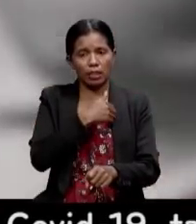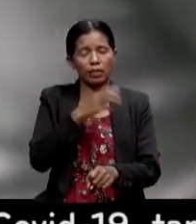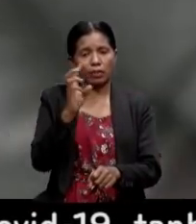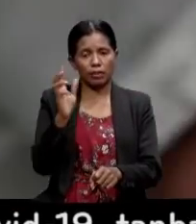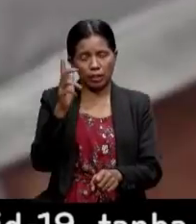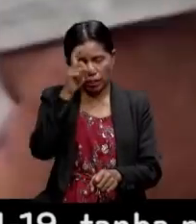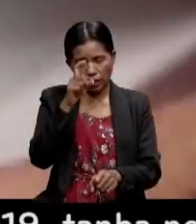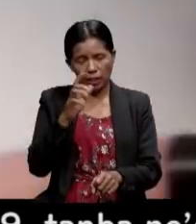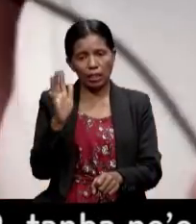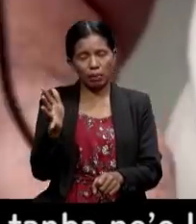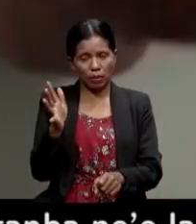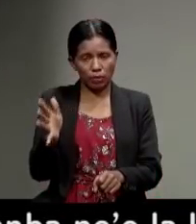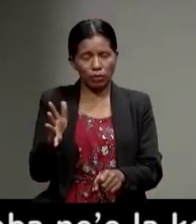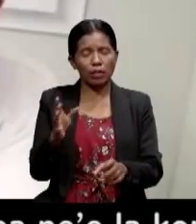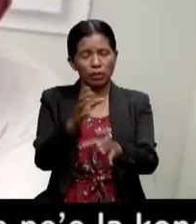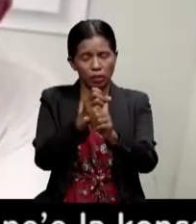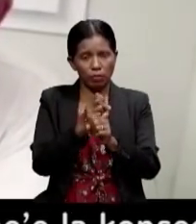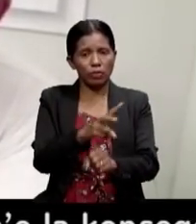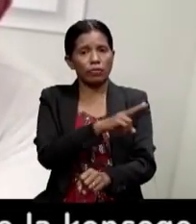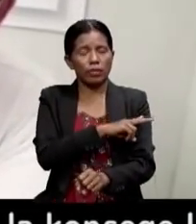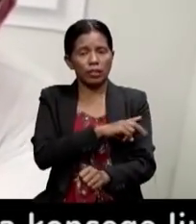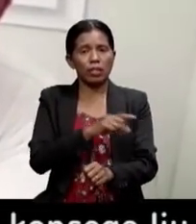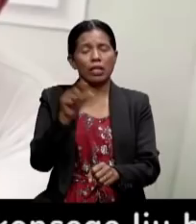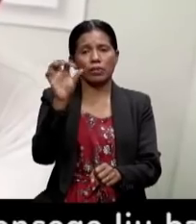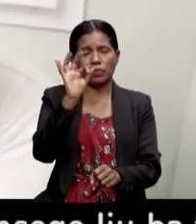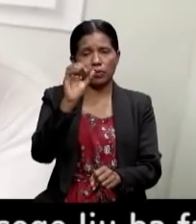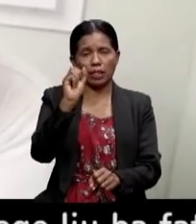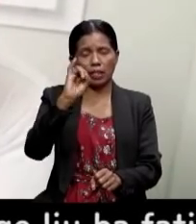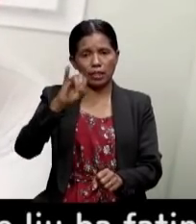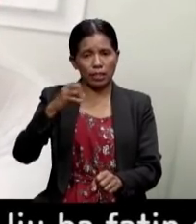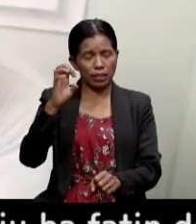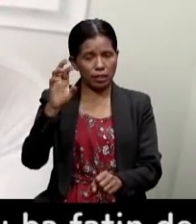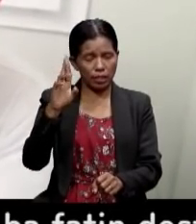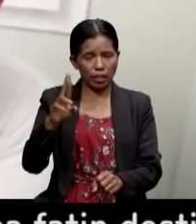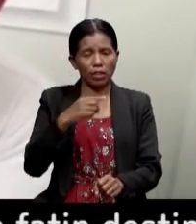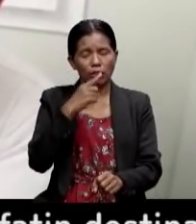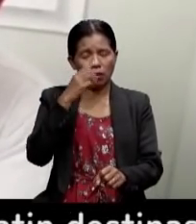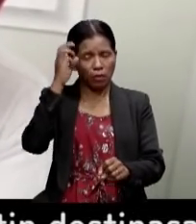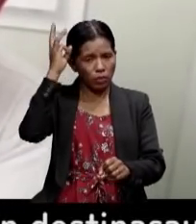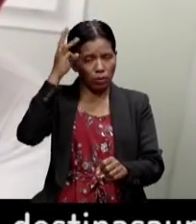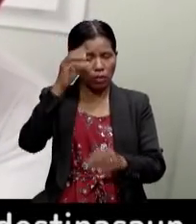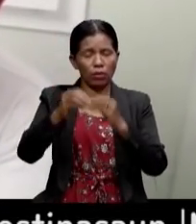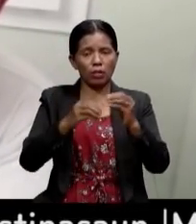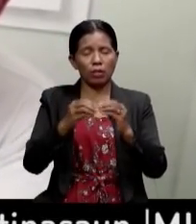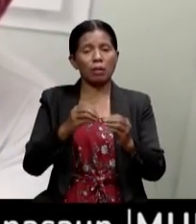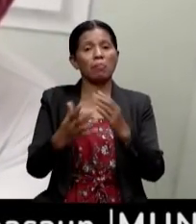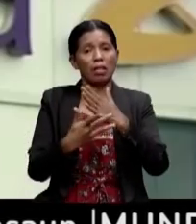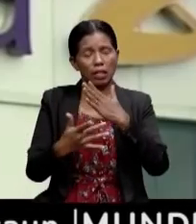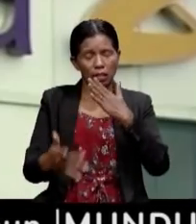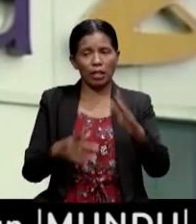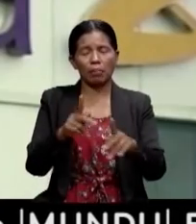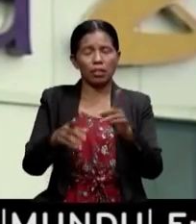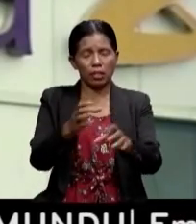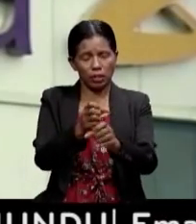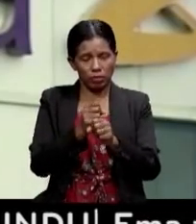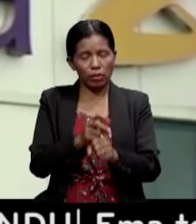simu vacina Pfizer nebe preferido liu do que AstraZeneca relaciona preocupação com a coagulação rang entre sira nebe